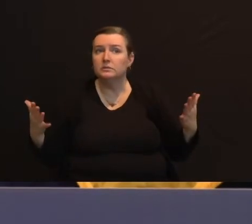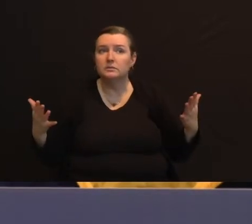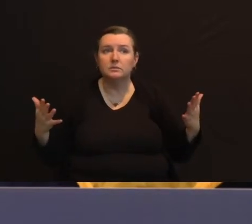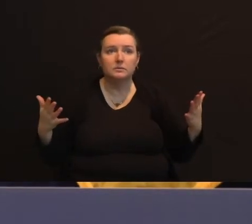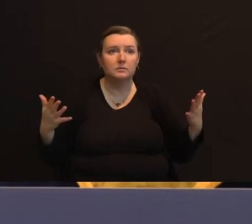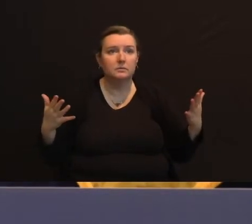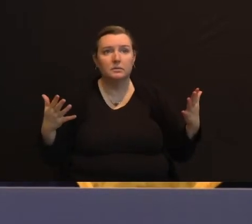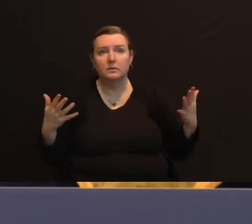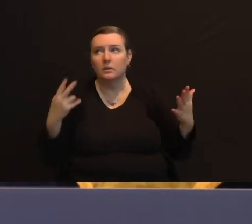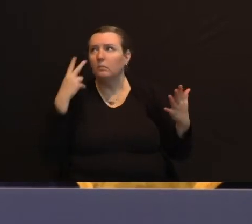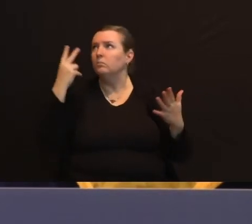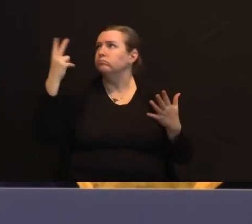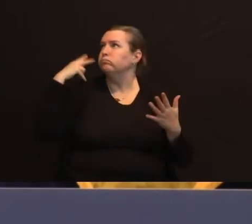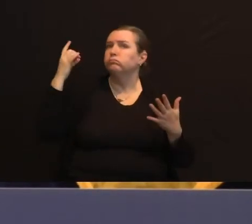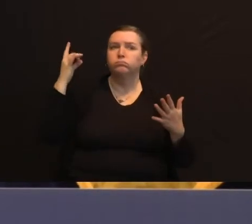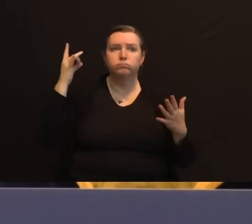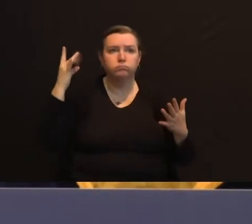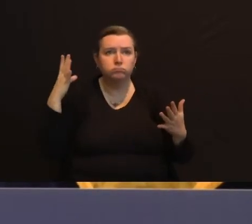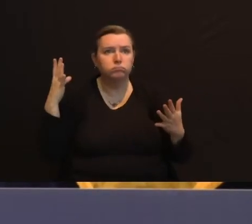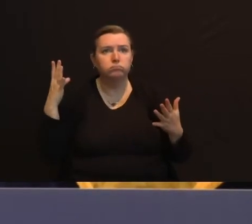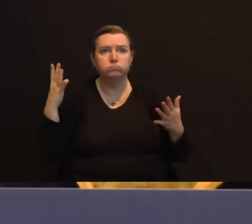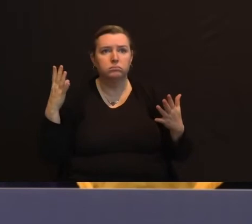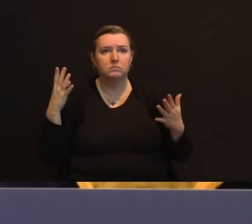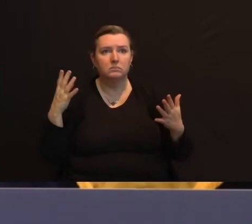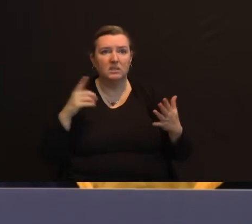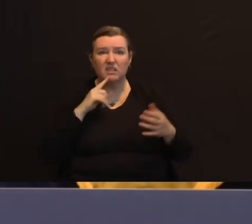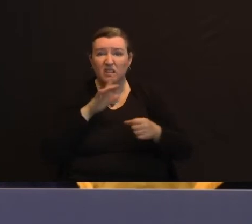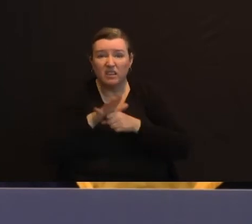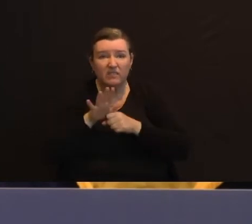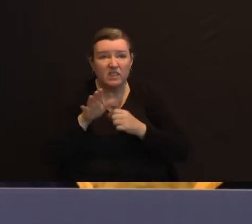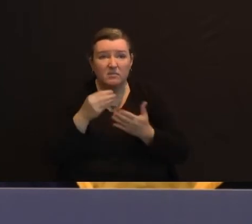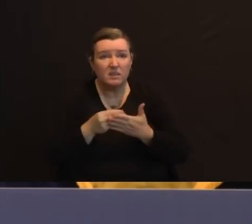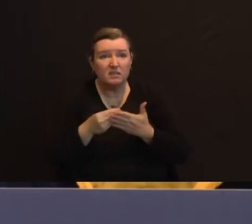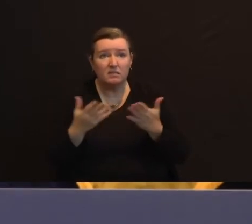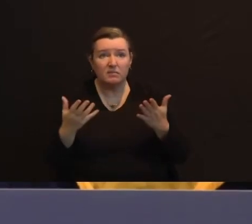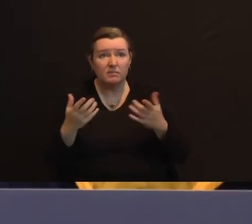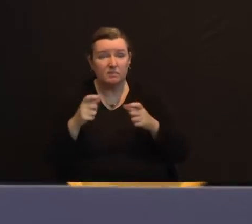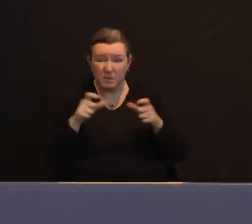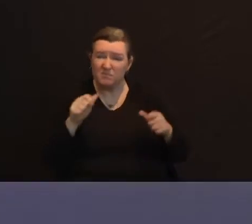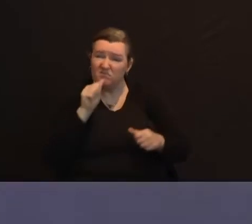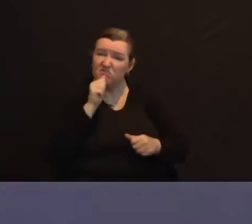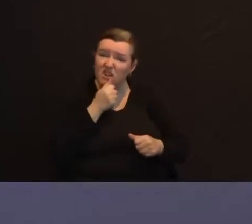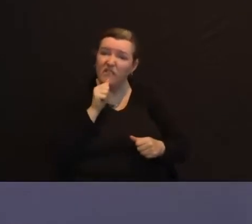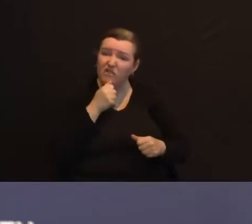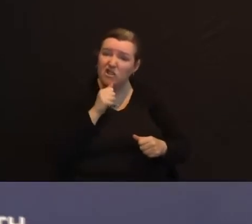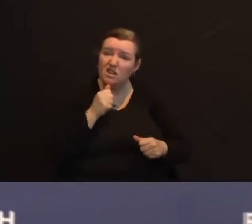for in human suffering if we undershoot. Thanks, everybody. God bless.